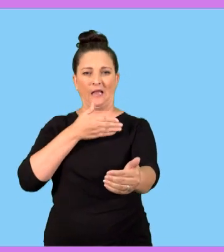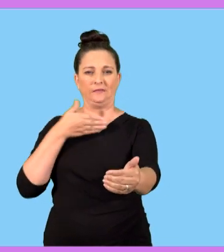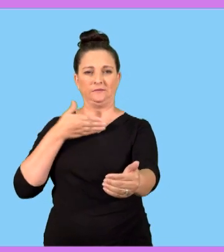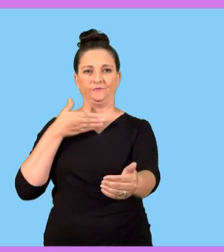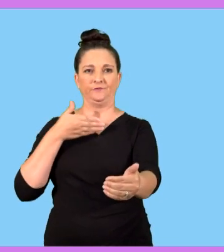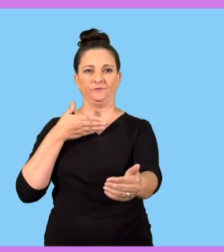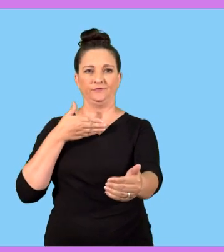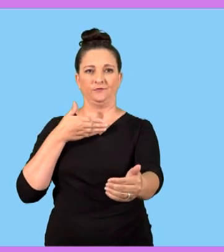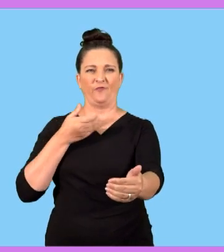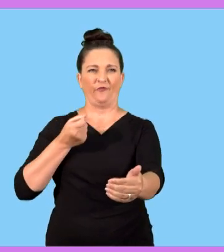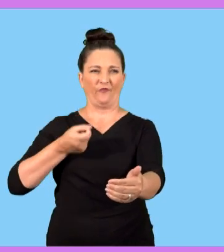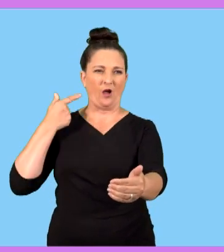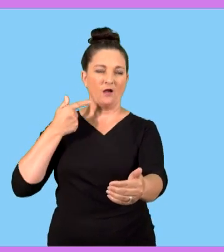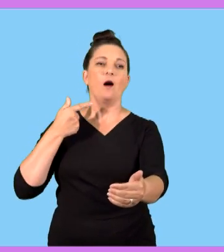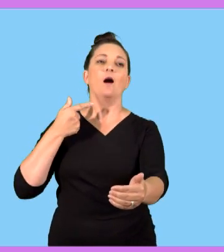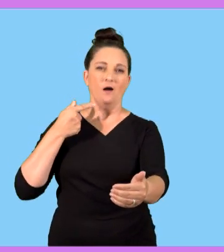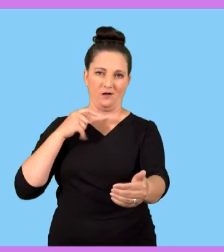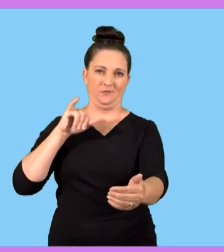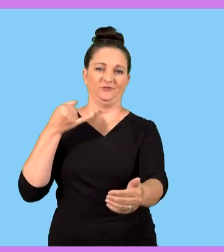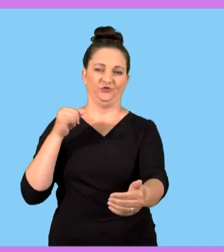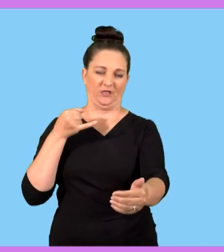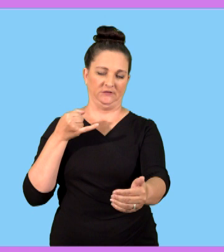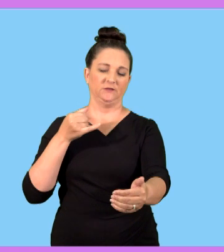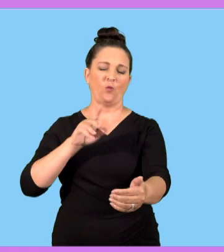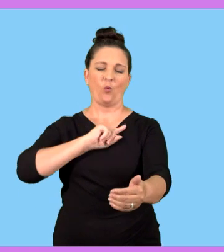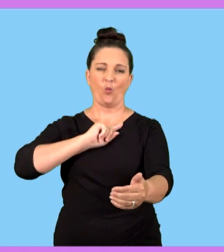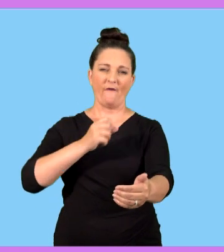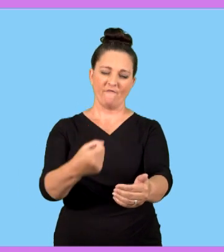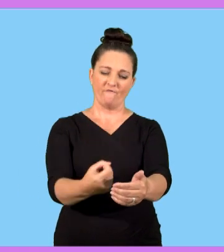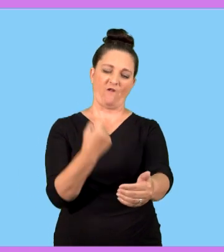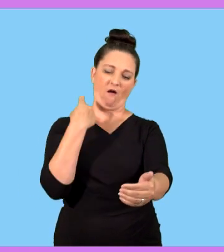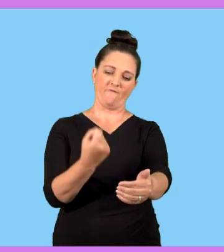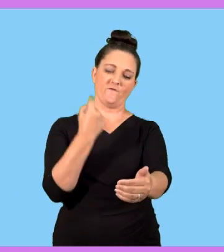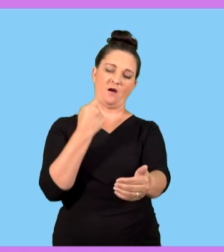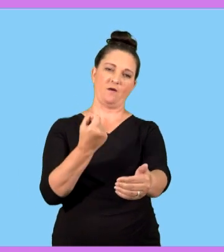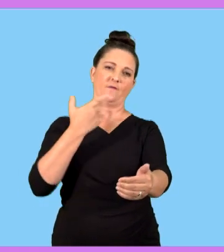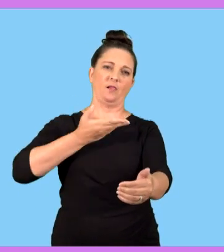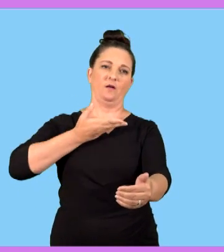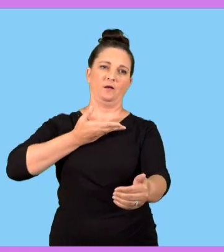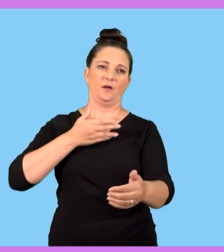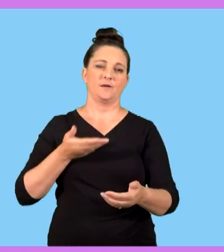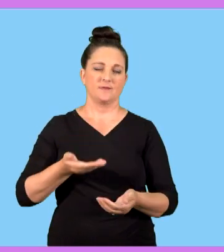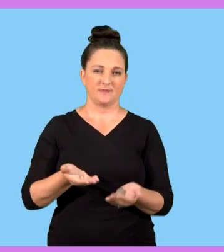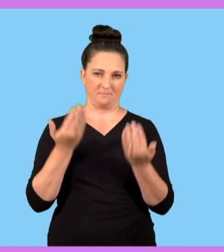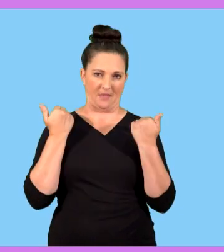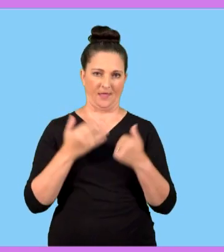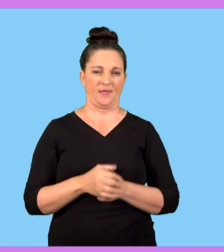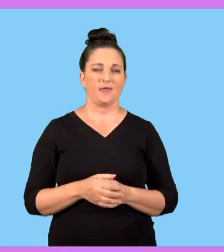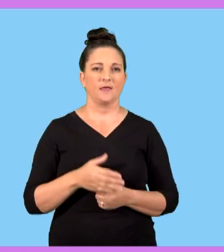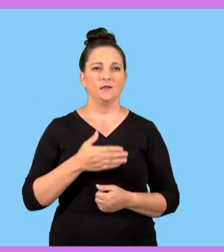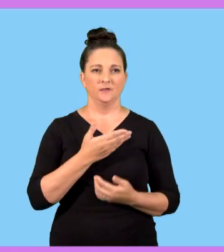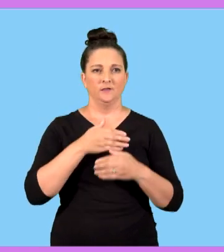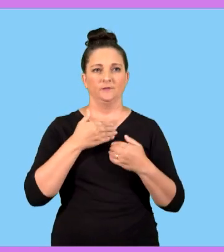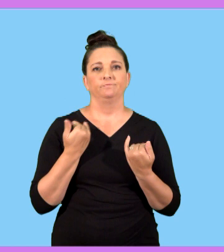that be? I agree with you, that will be row number J, this one here. Right at the back. Okay, so therefore